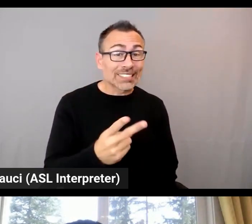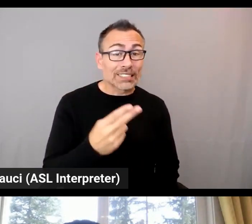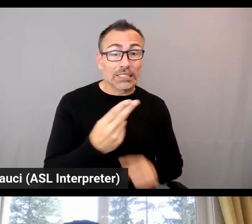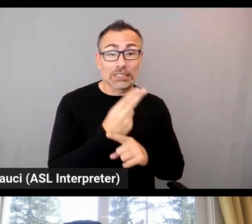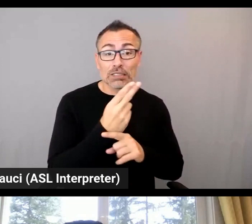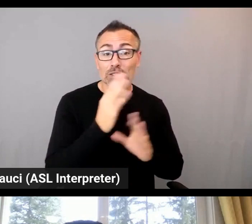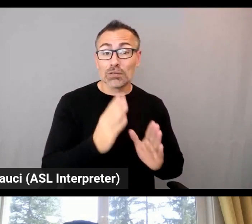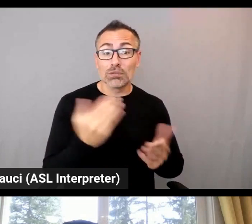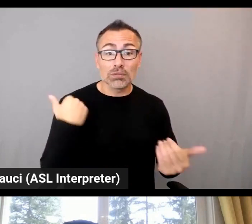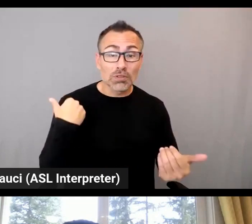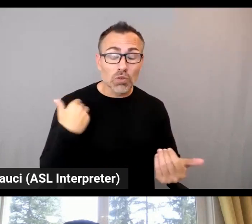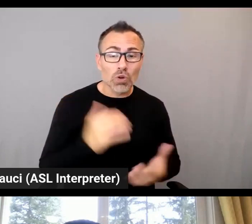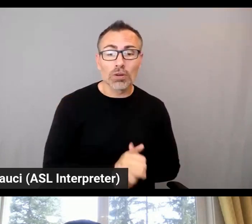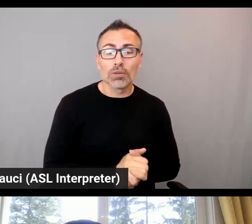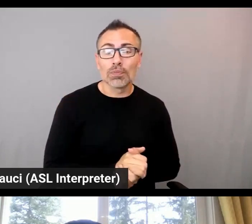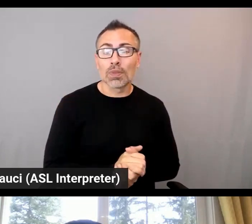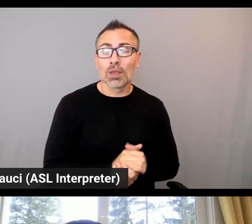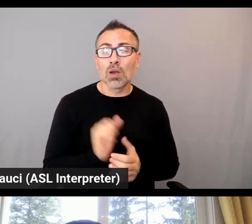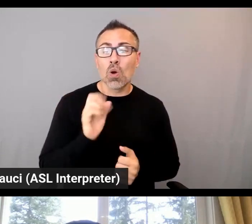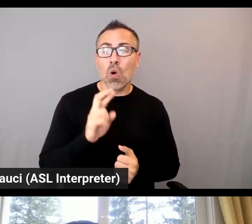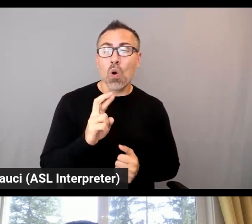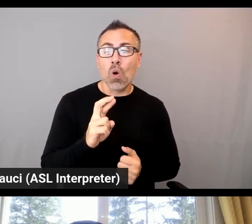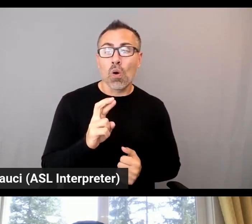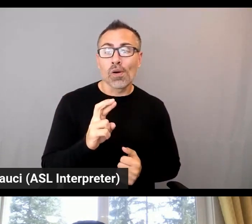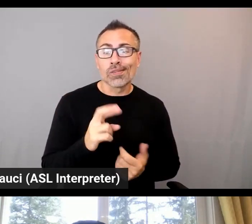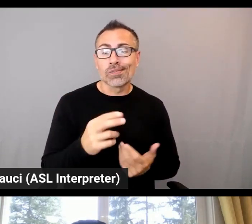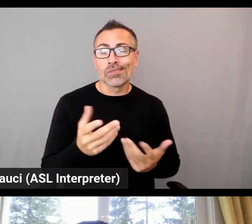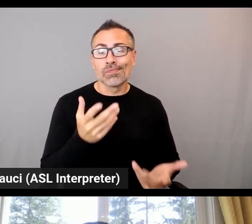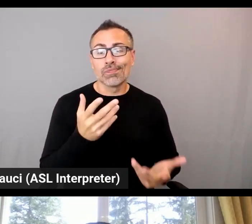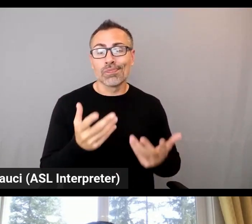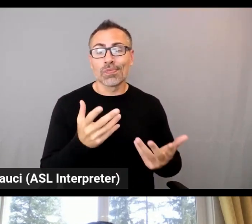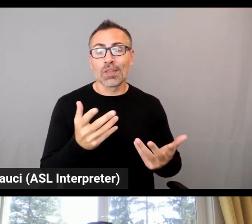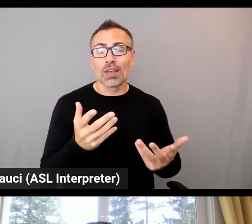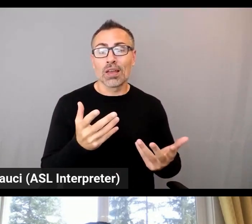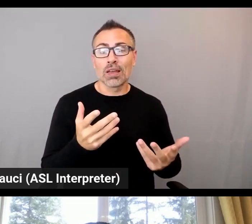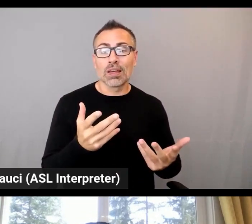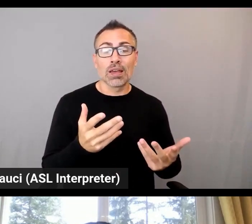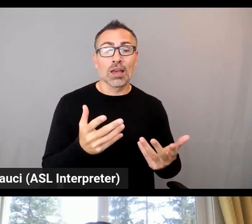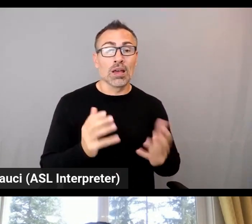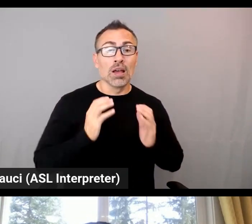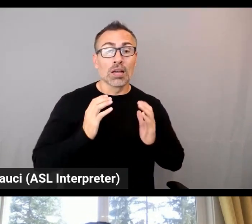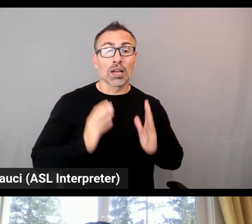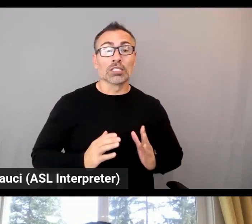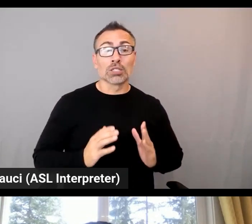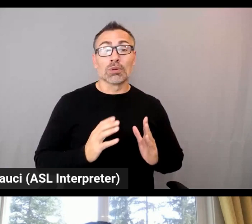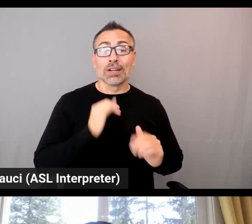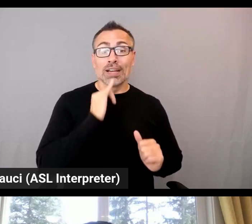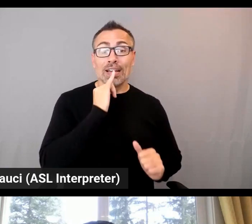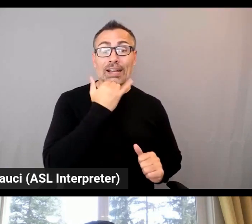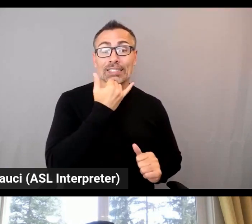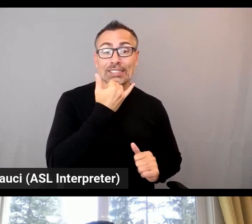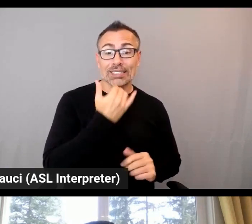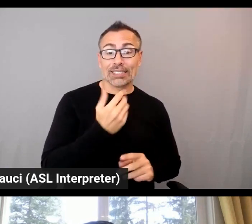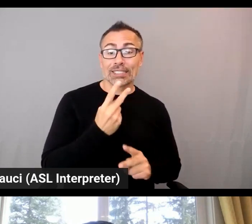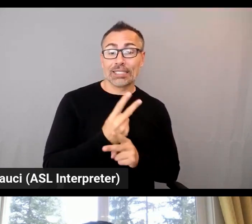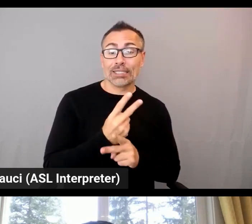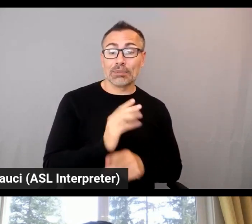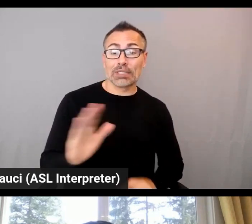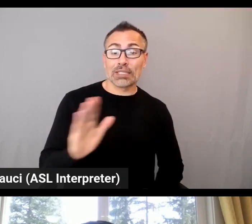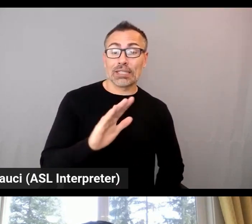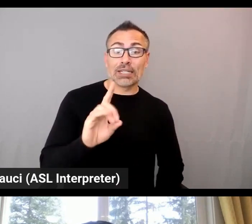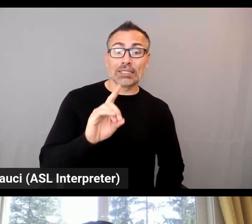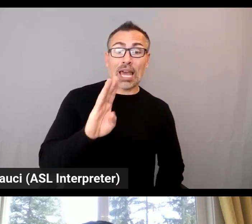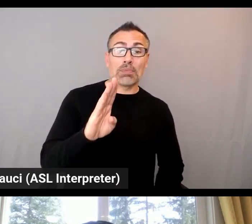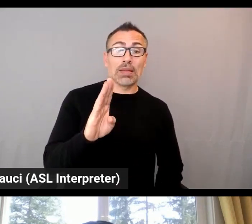before, or we've never seen, let's say, a customer accidentally keeps their database accessible